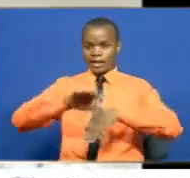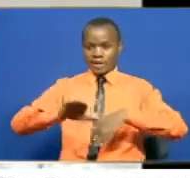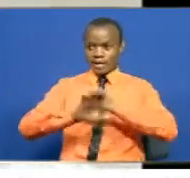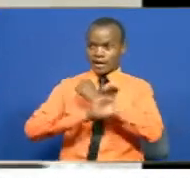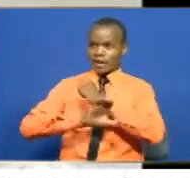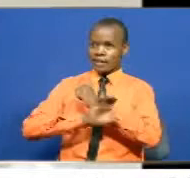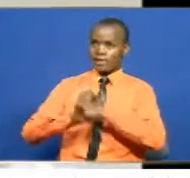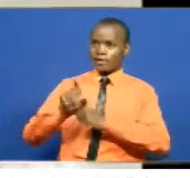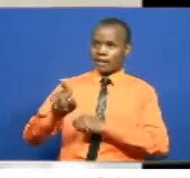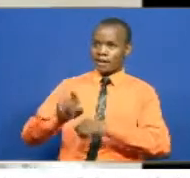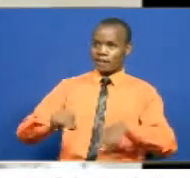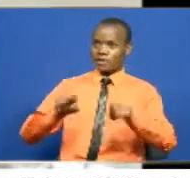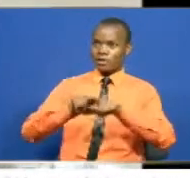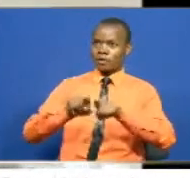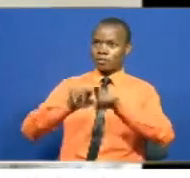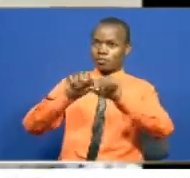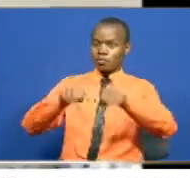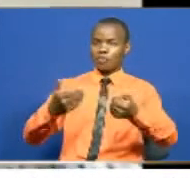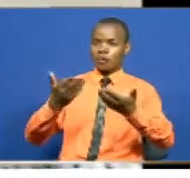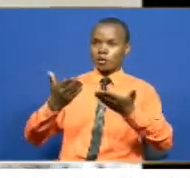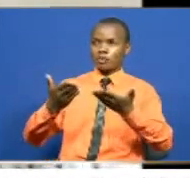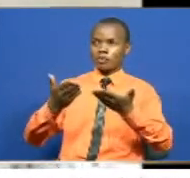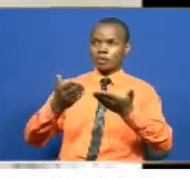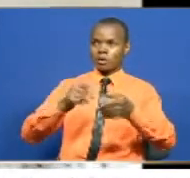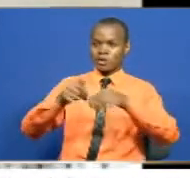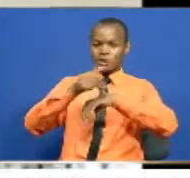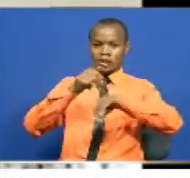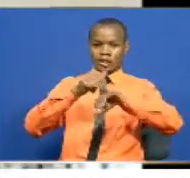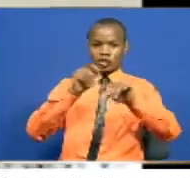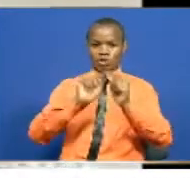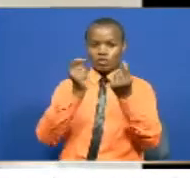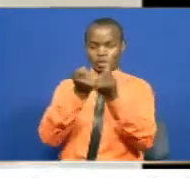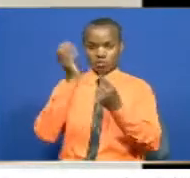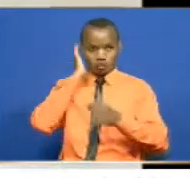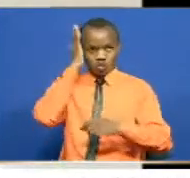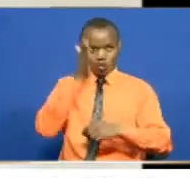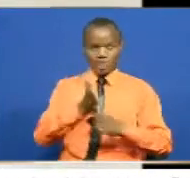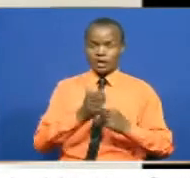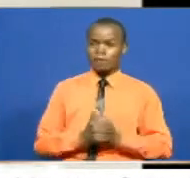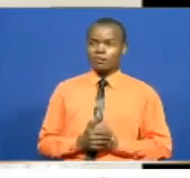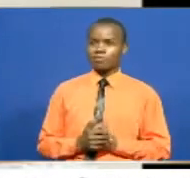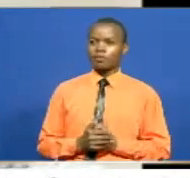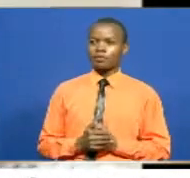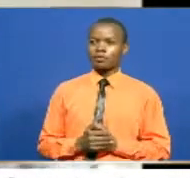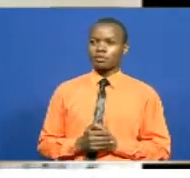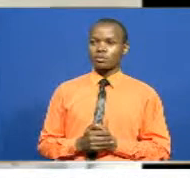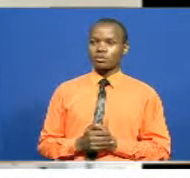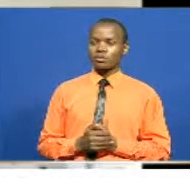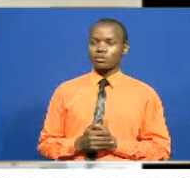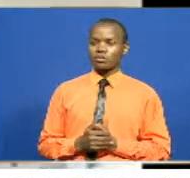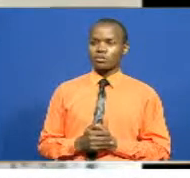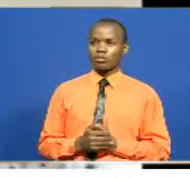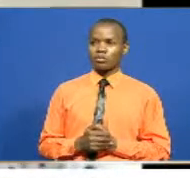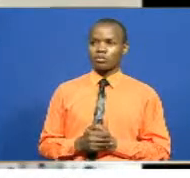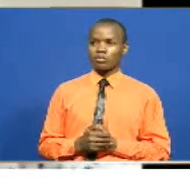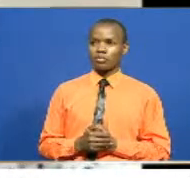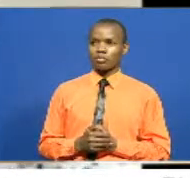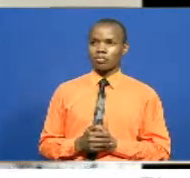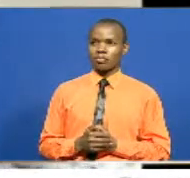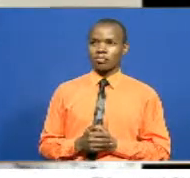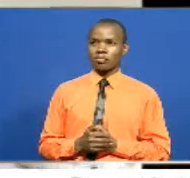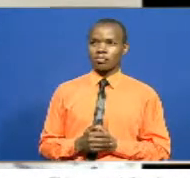that he is taking care of the national team. Now he's working